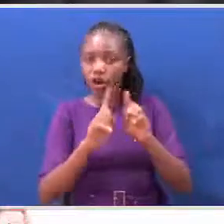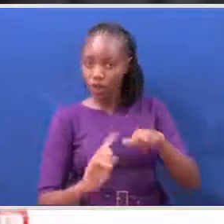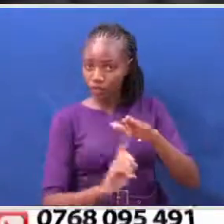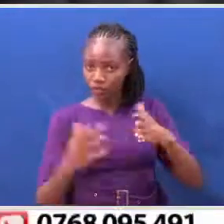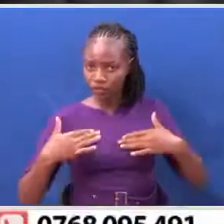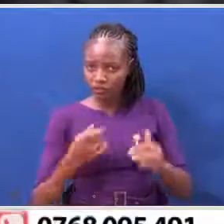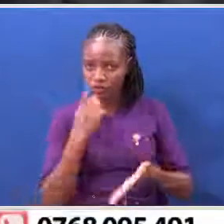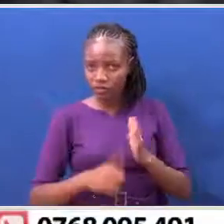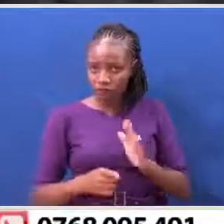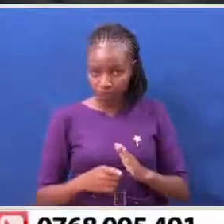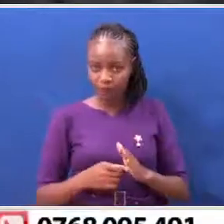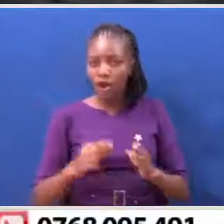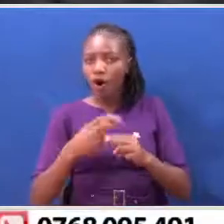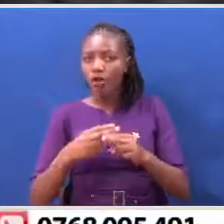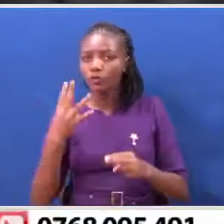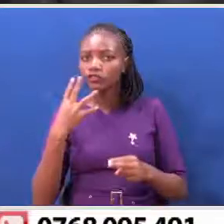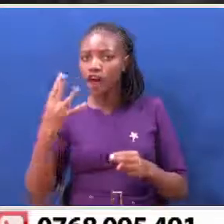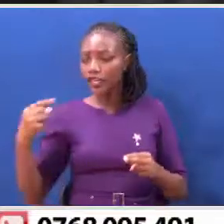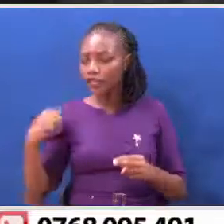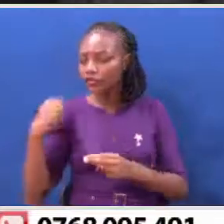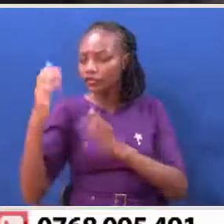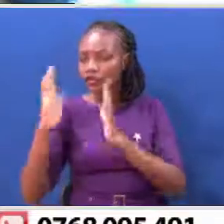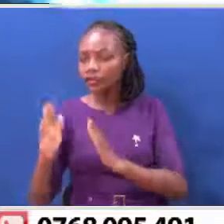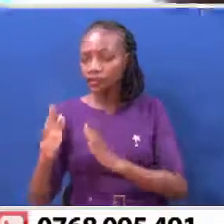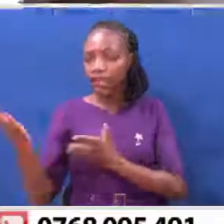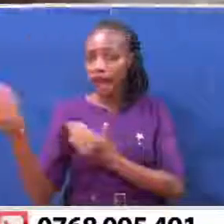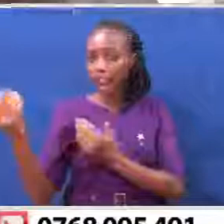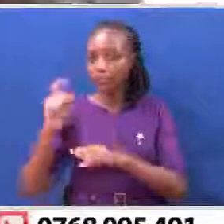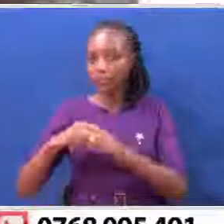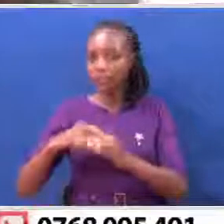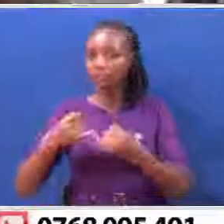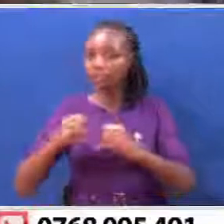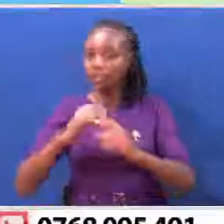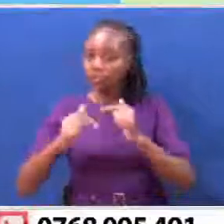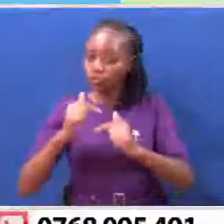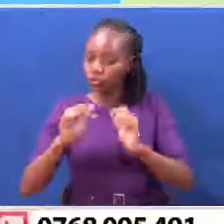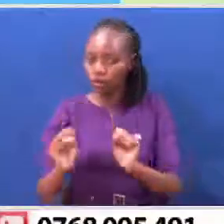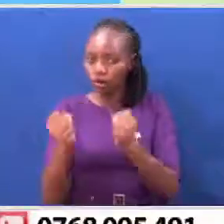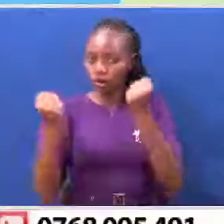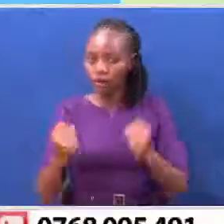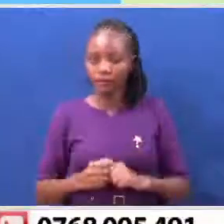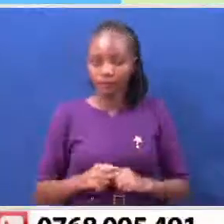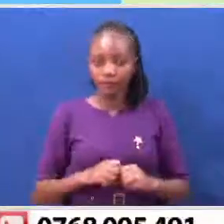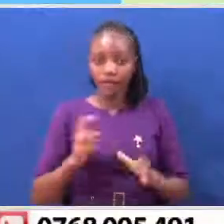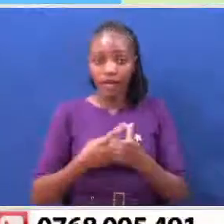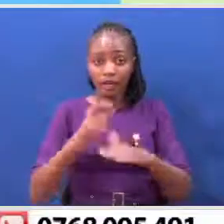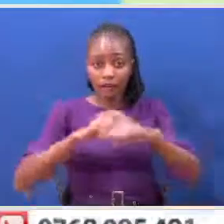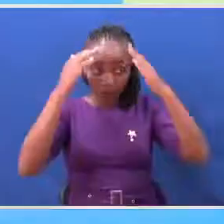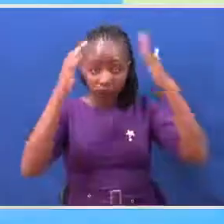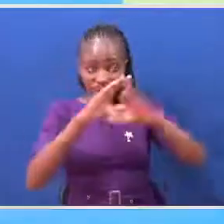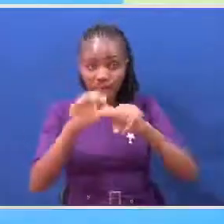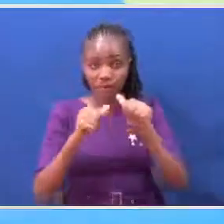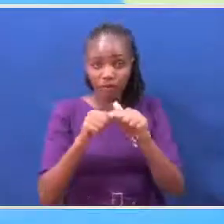Health says around 400 volunteers will be needed as the trials gain momentum. Looking at